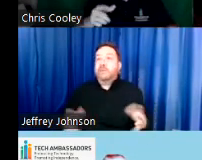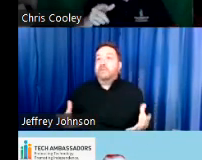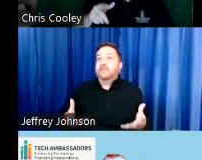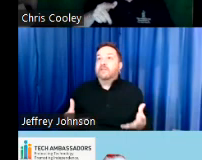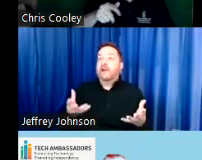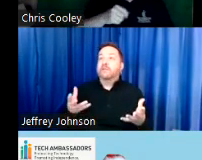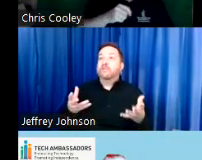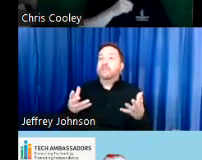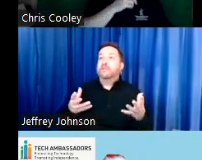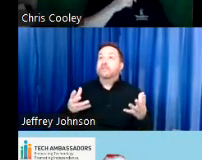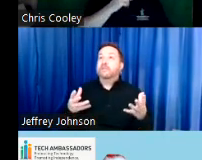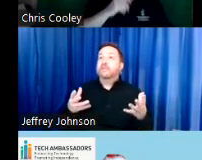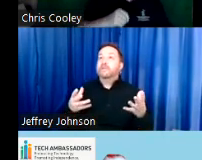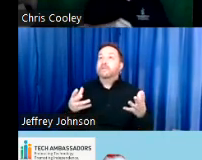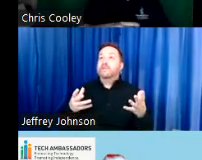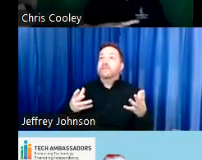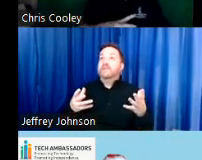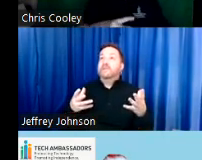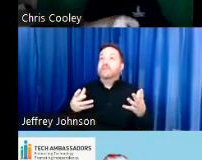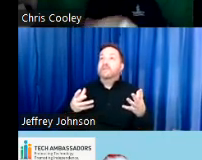maybe that's round, or